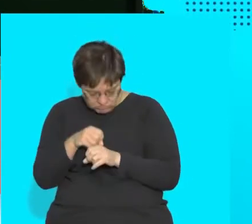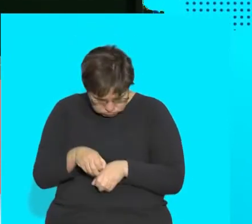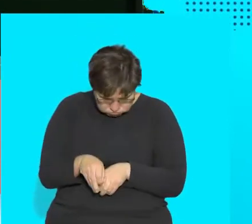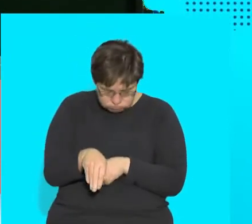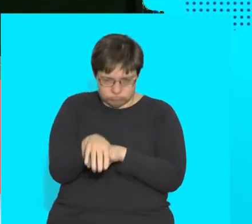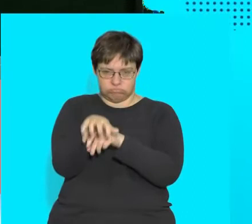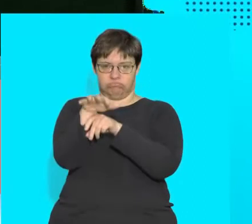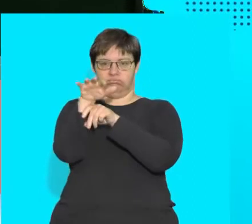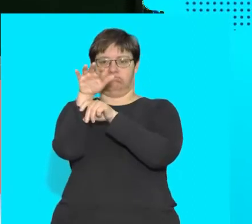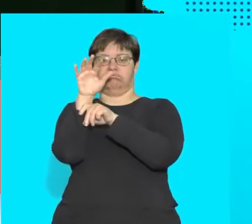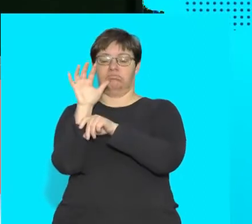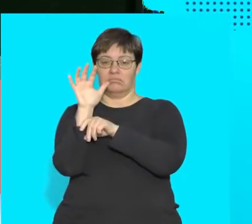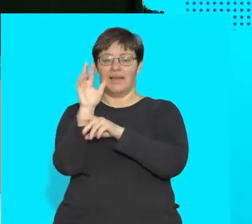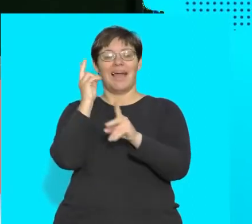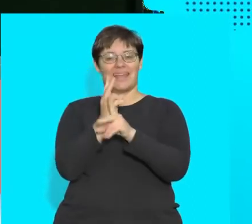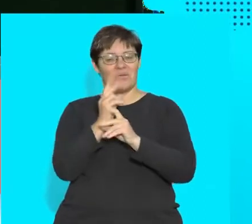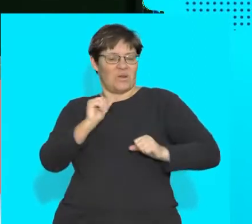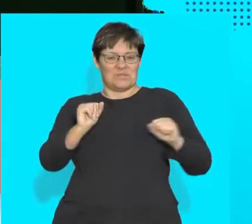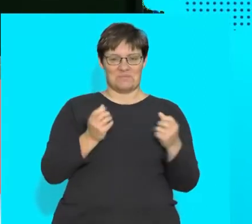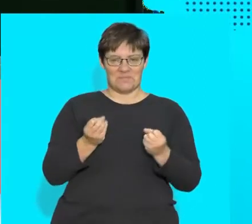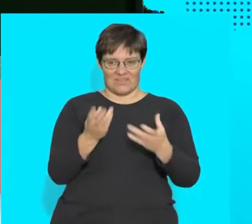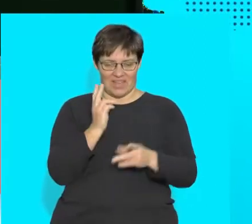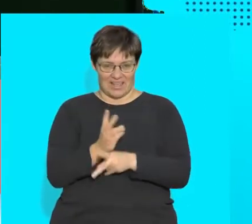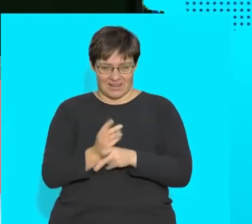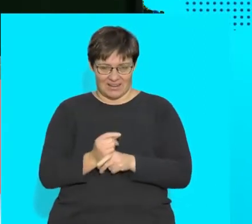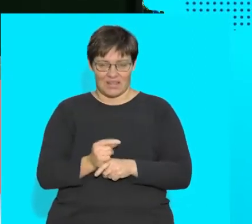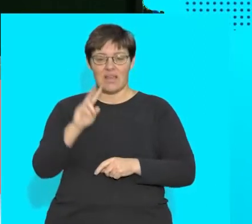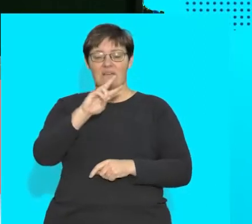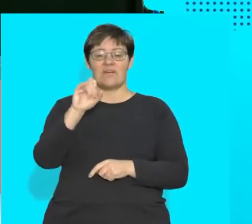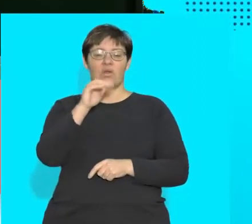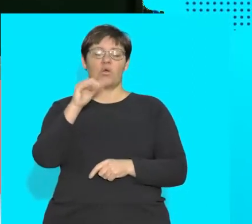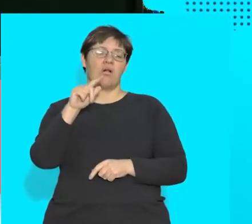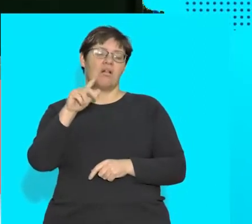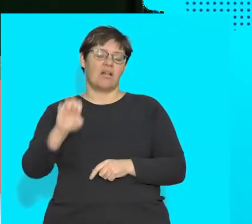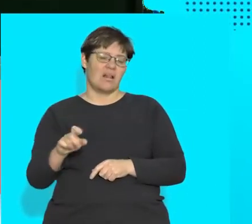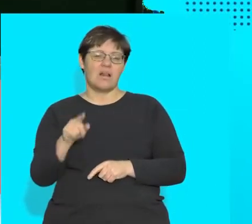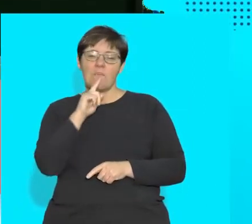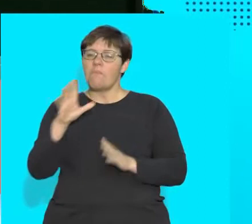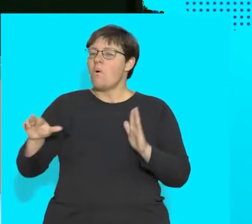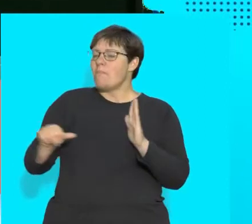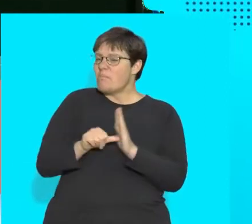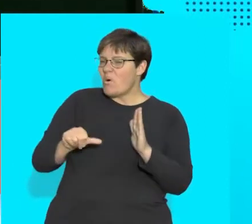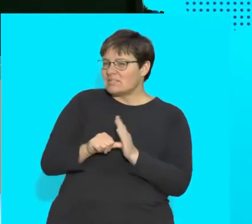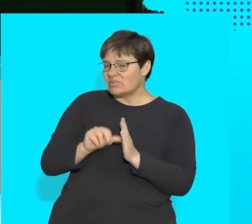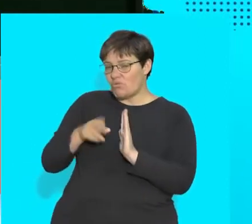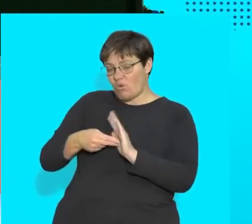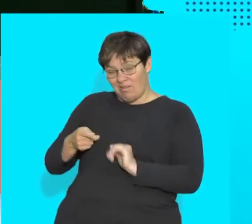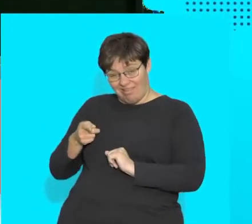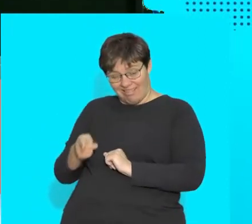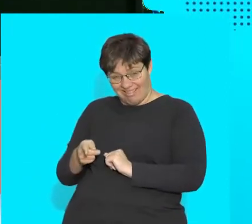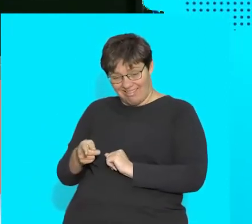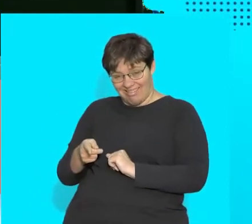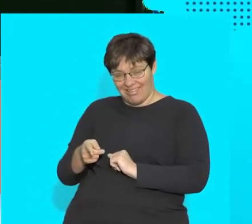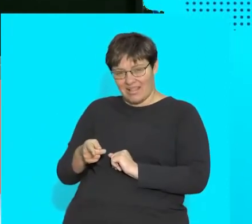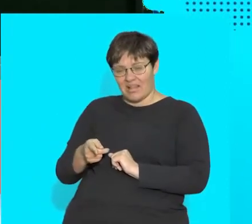it, and all of a sudden, there I give my plant shape again. So the vacuole, I won't say it has a more important role